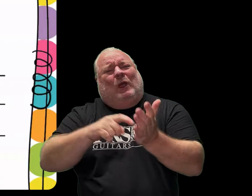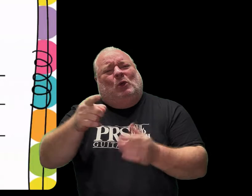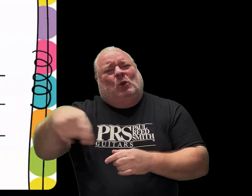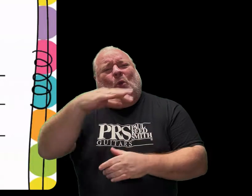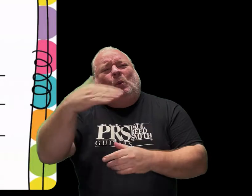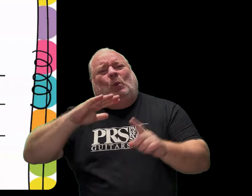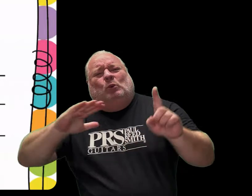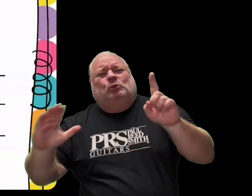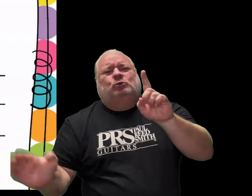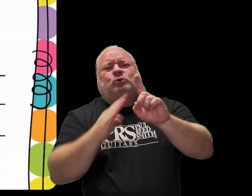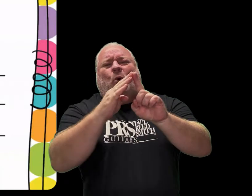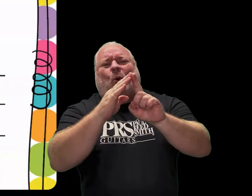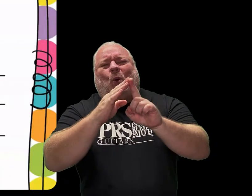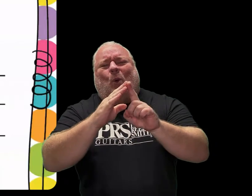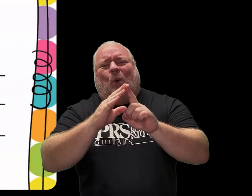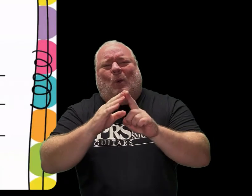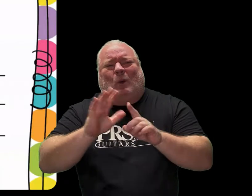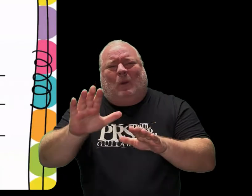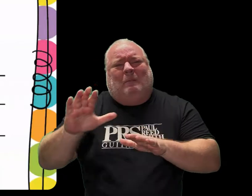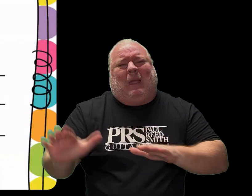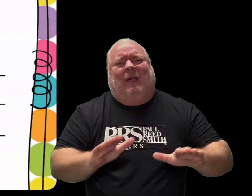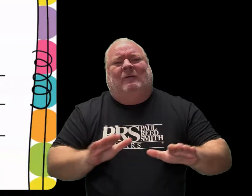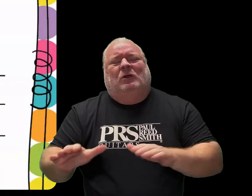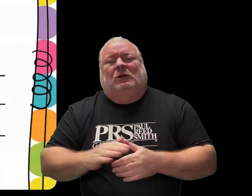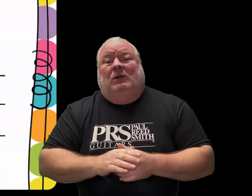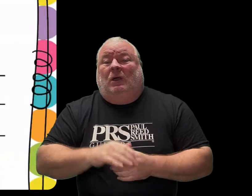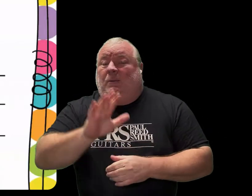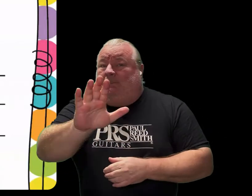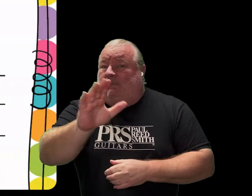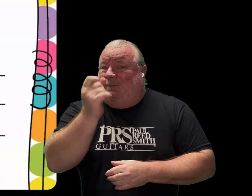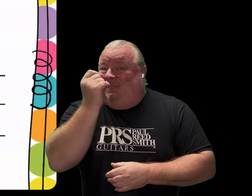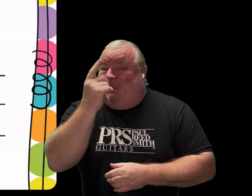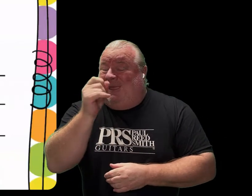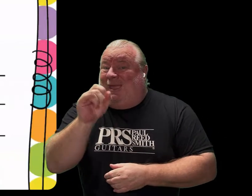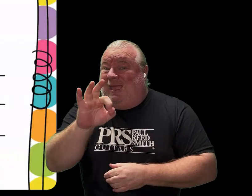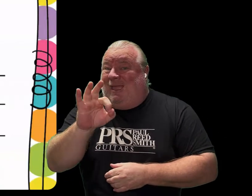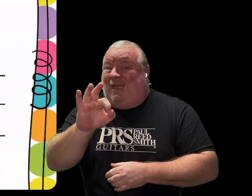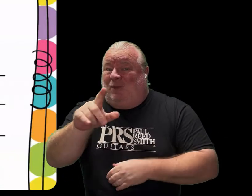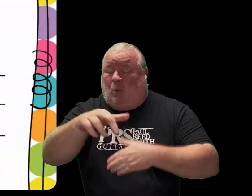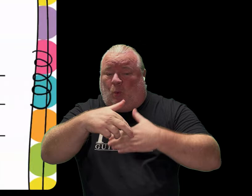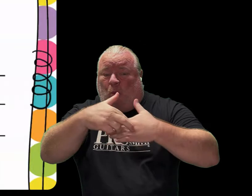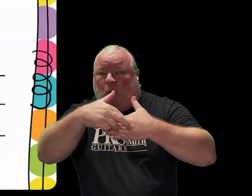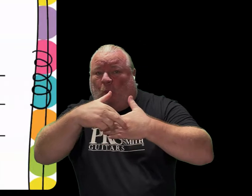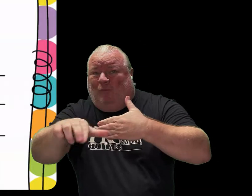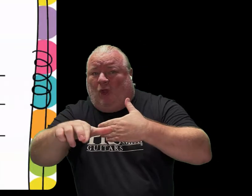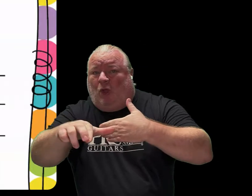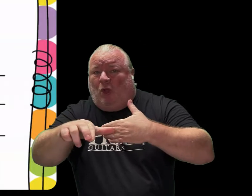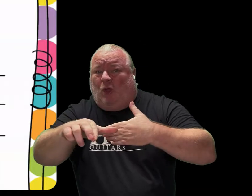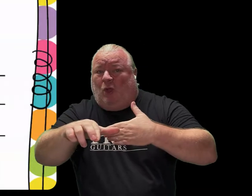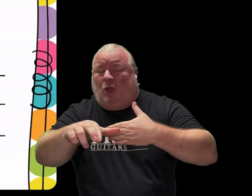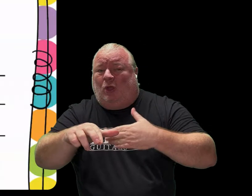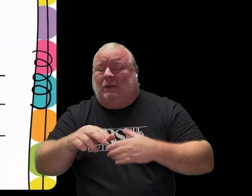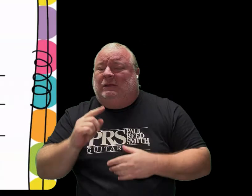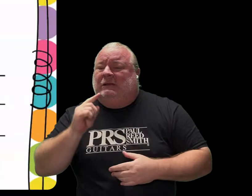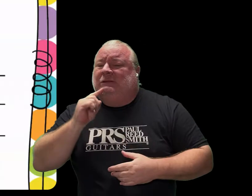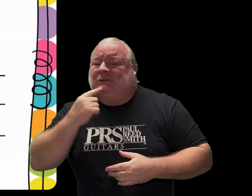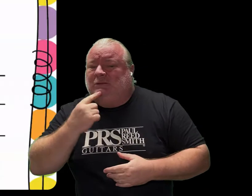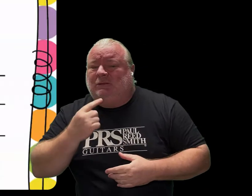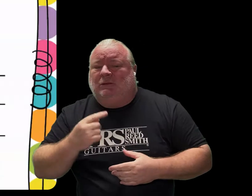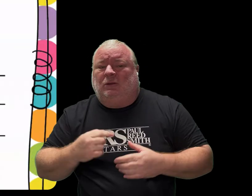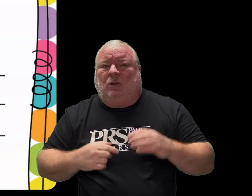soaring behavior. Please remember, if you do get a referral, an office discipline referral, a